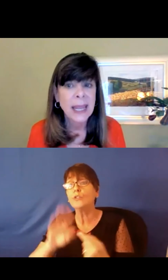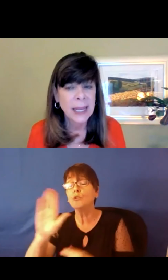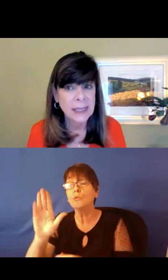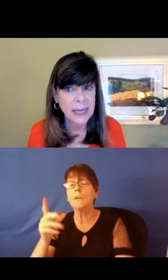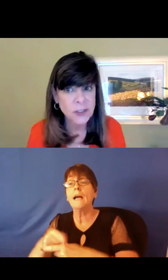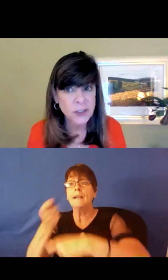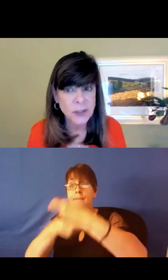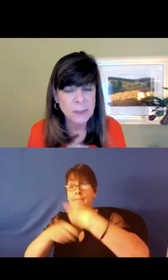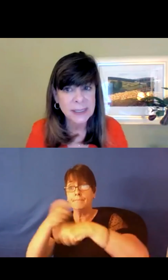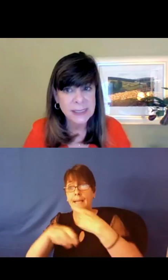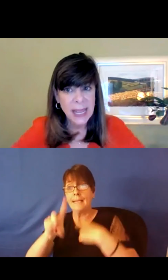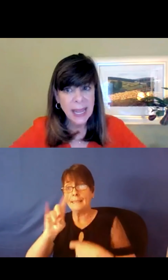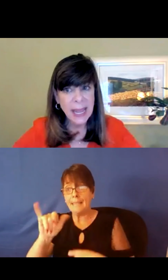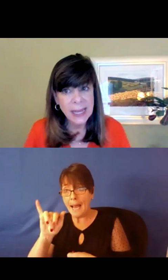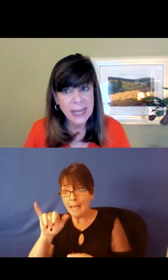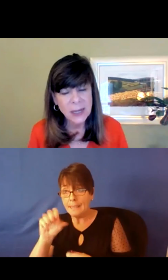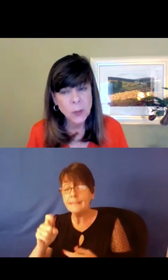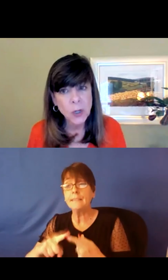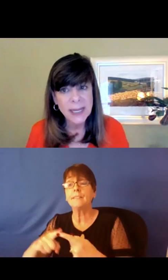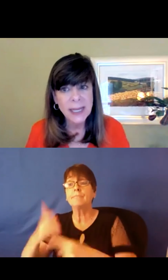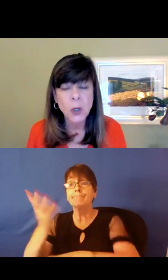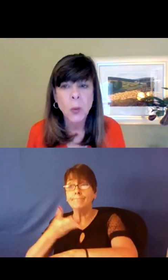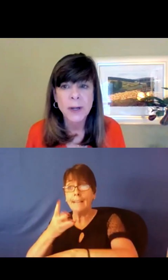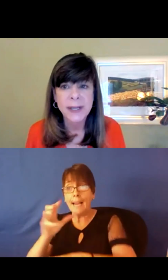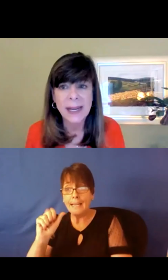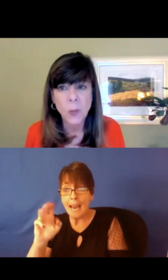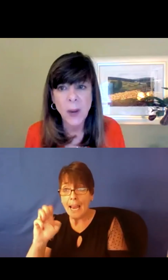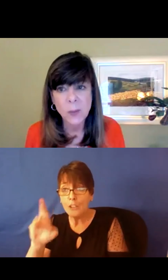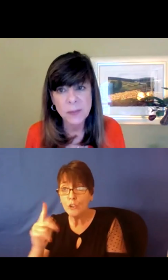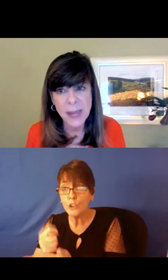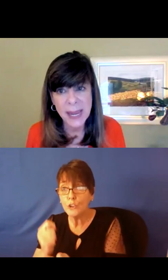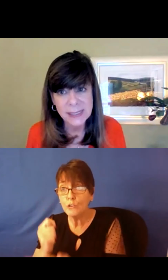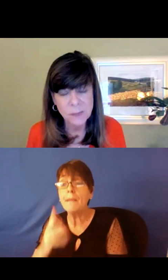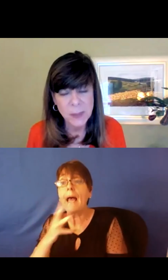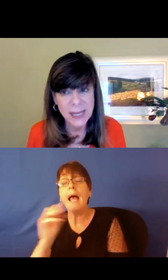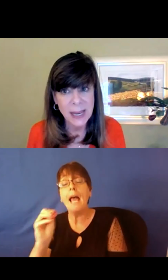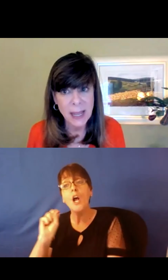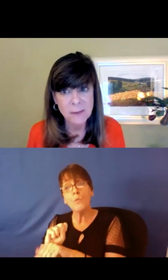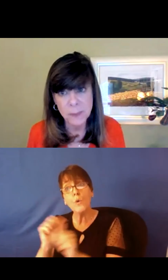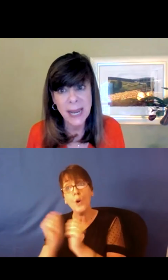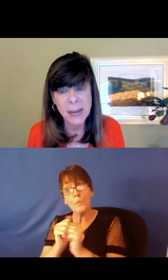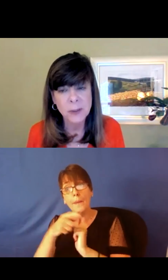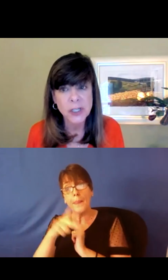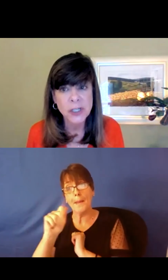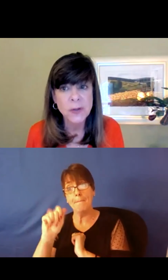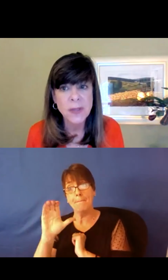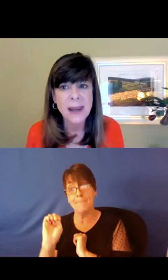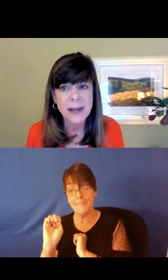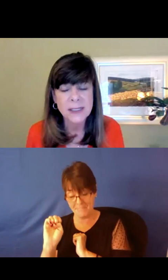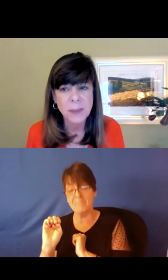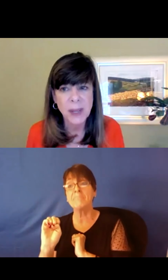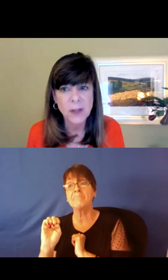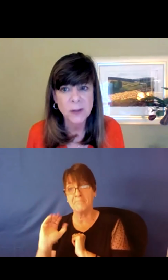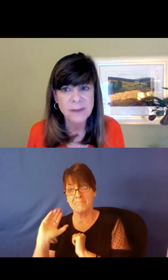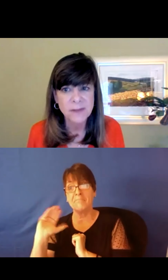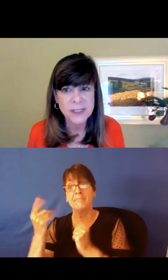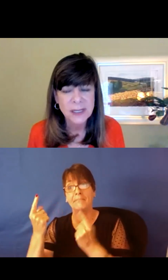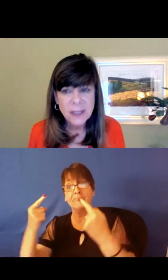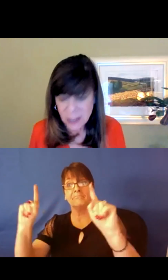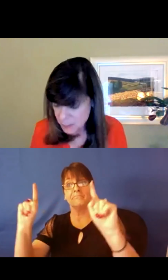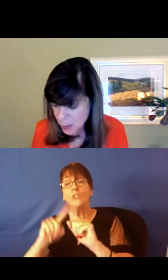dialysis and cancer treatments, and in working in a coordinated way with PACE have been able to do that and expand